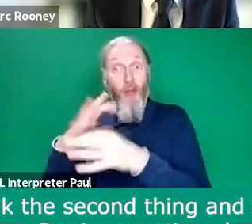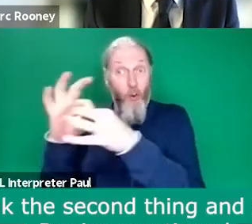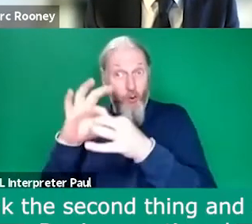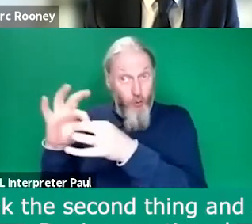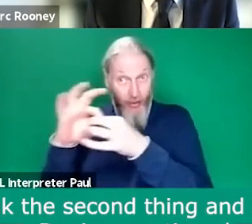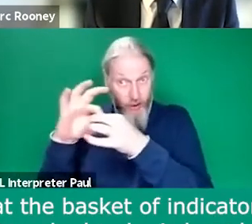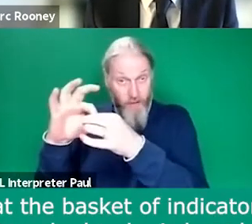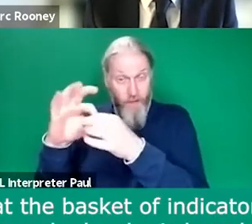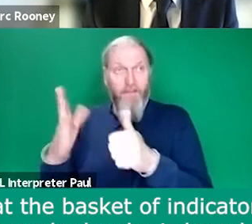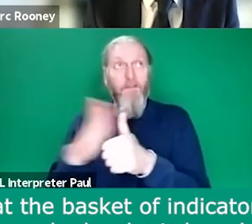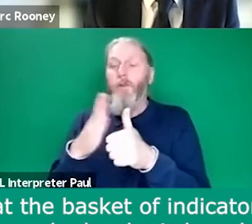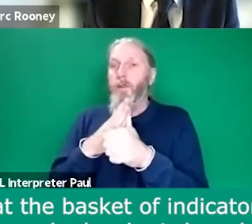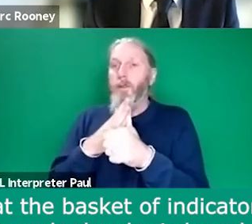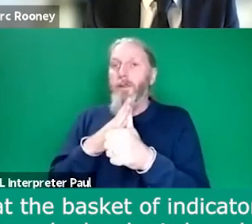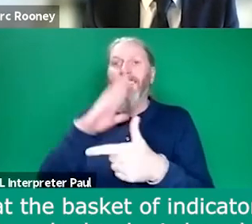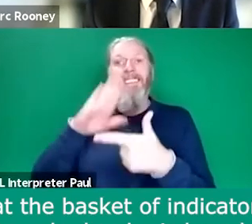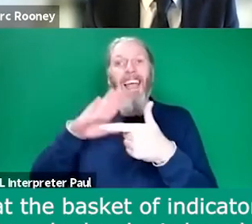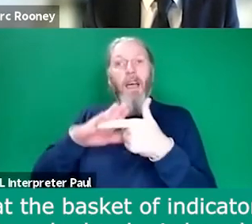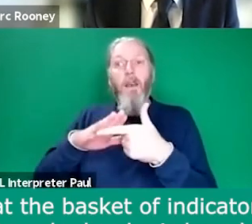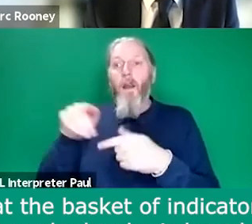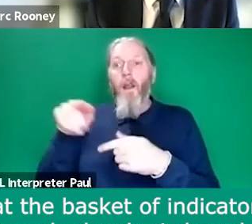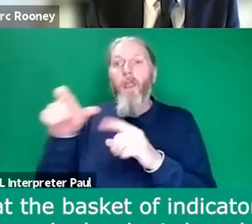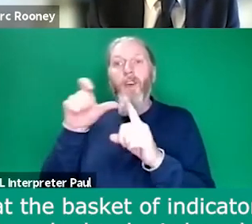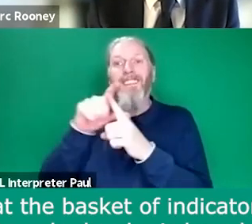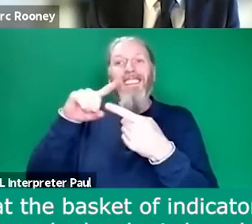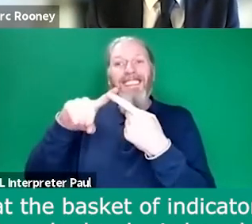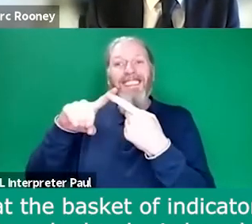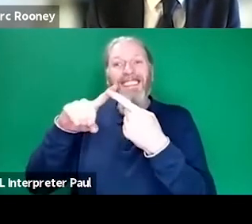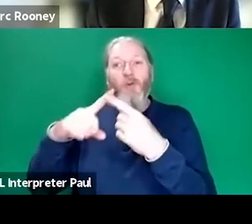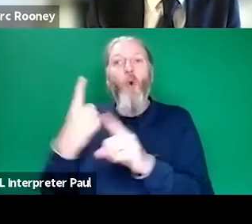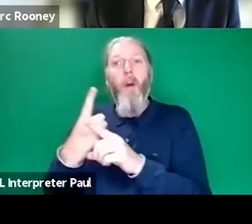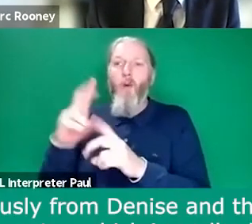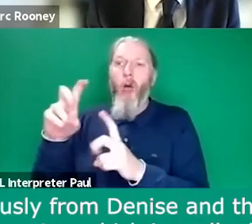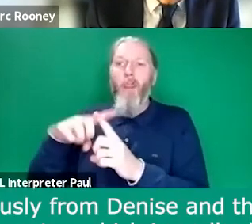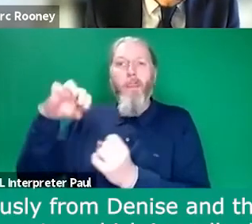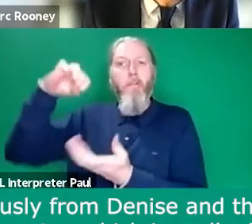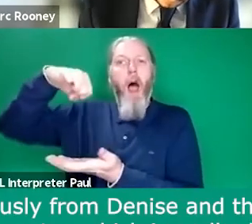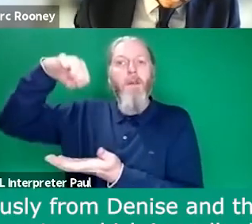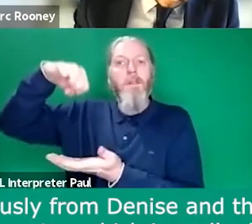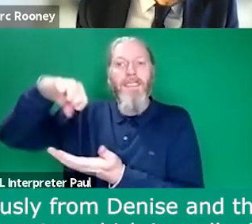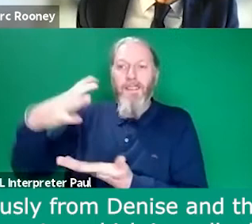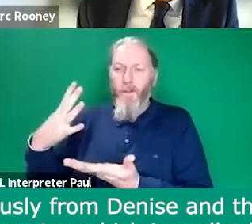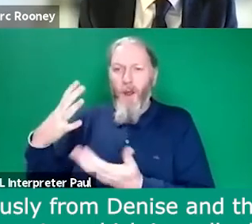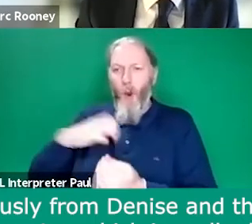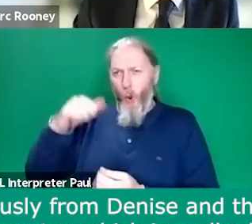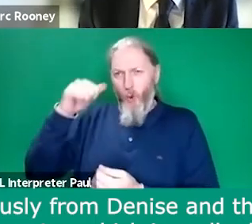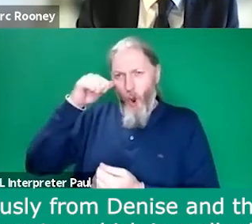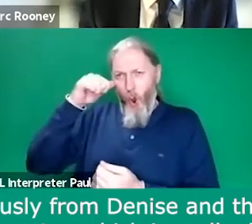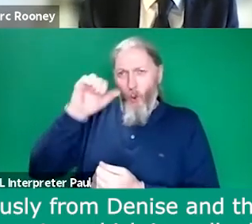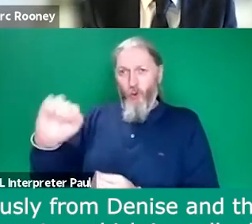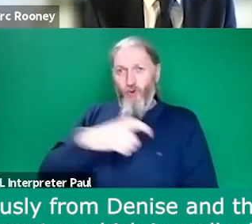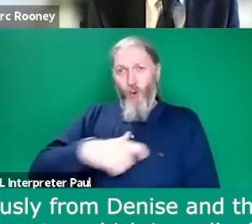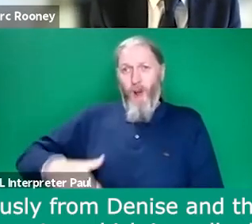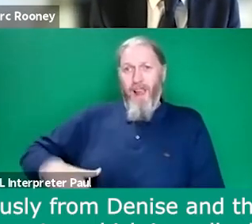Denise mentioned the basket of indicators there. Anybody who has heard more previously from Denise and from the team at